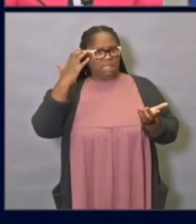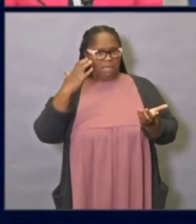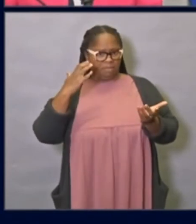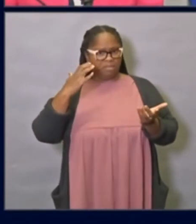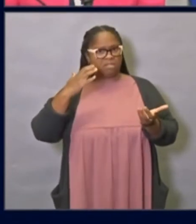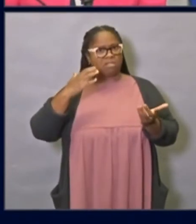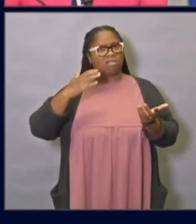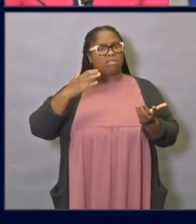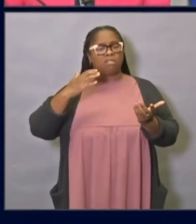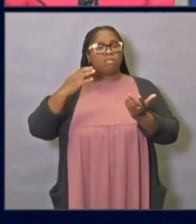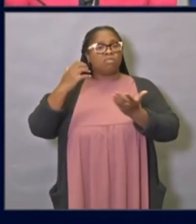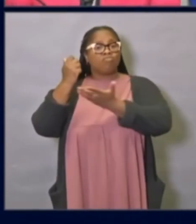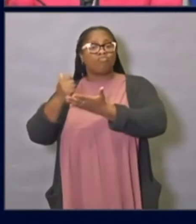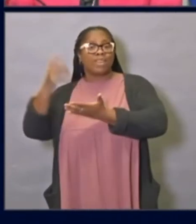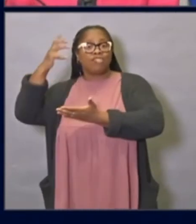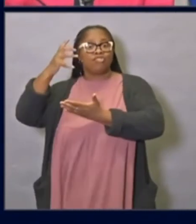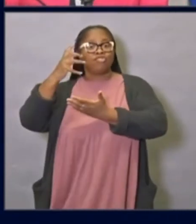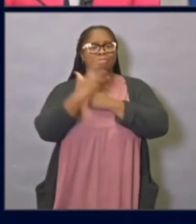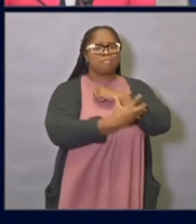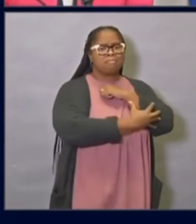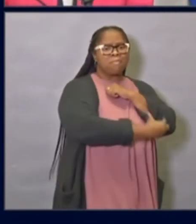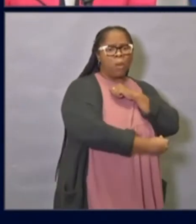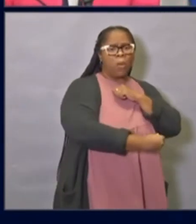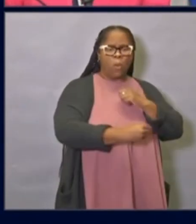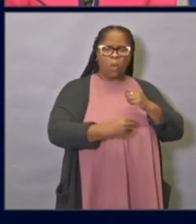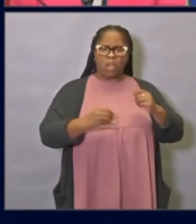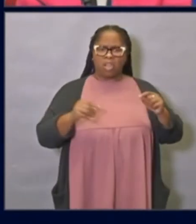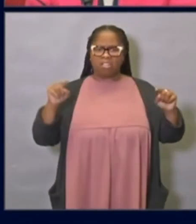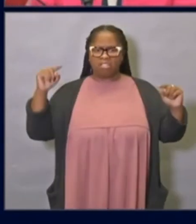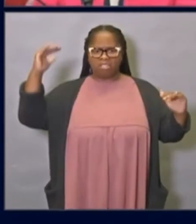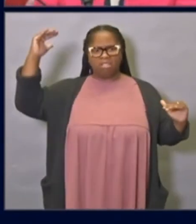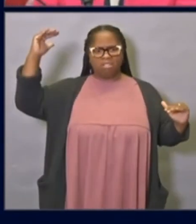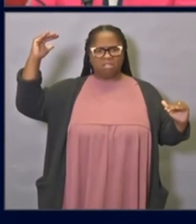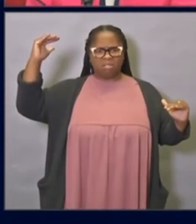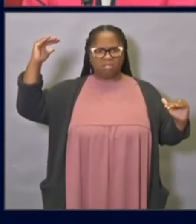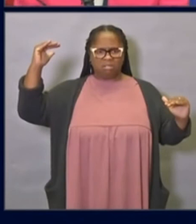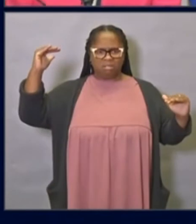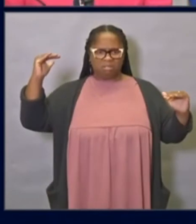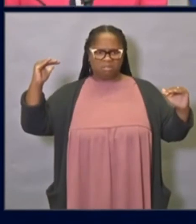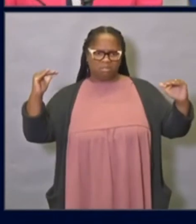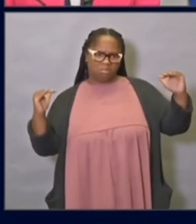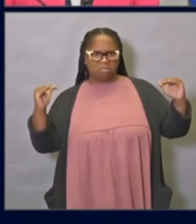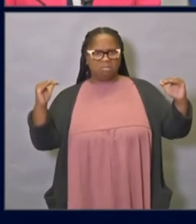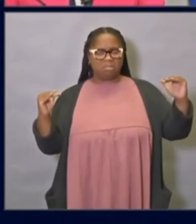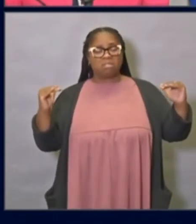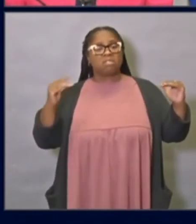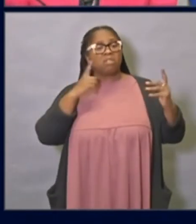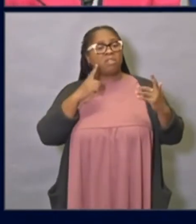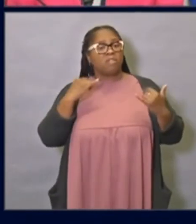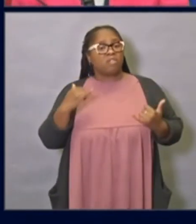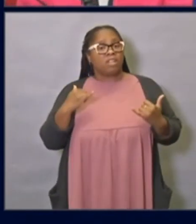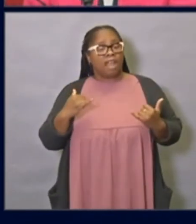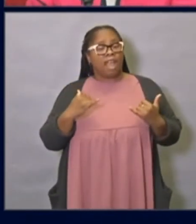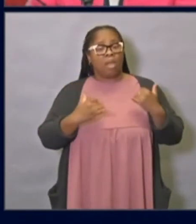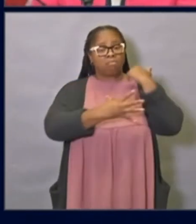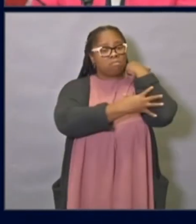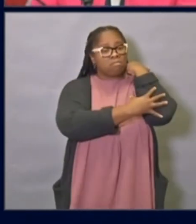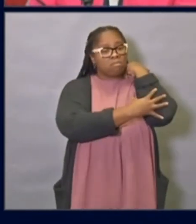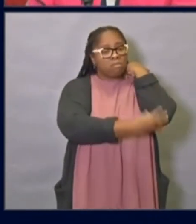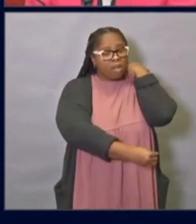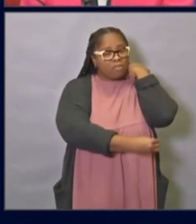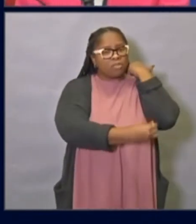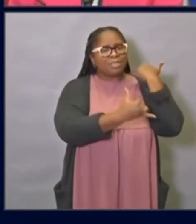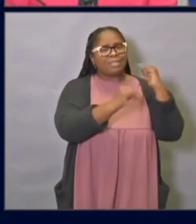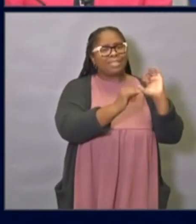the highest income areas and the lowest income areas, the death rate in the lowest income areas was still more than